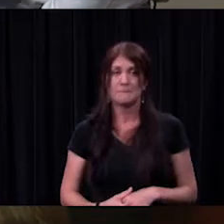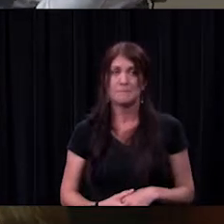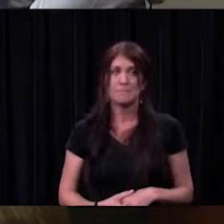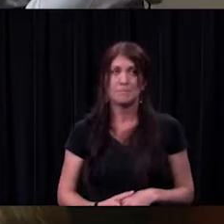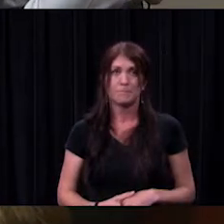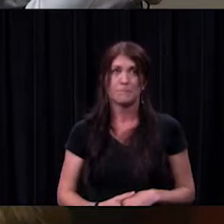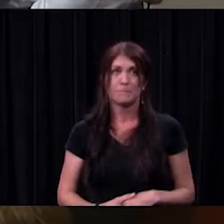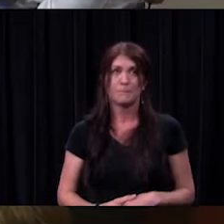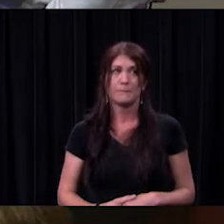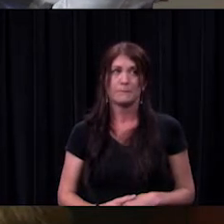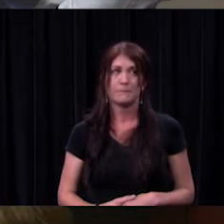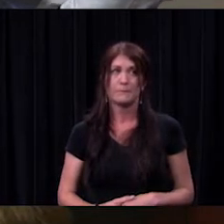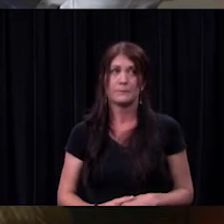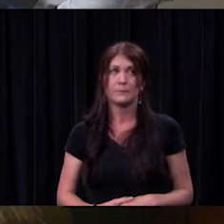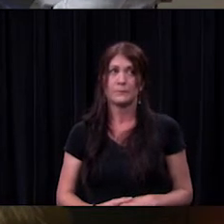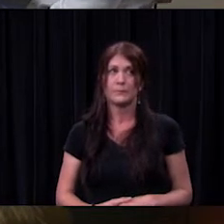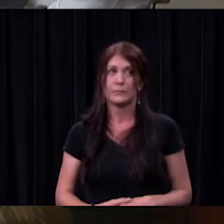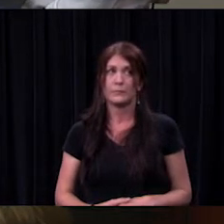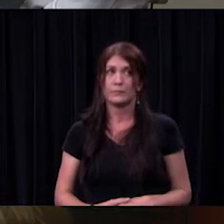of you.